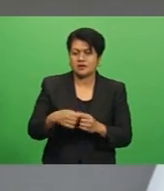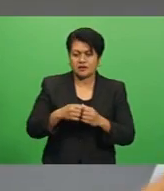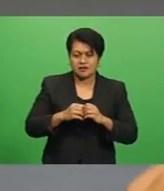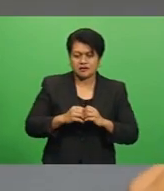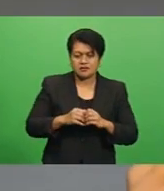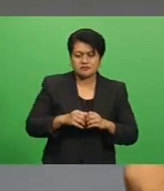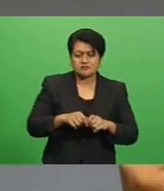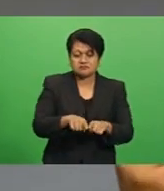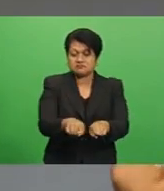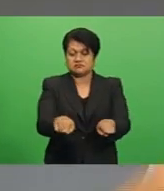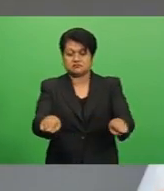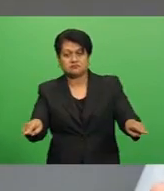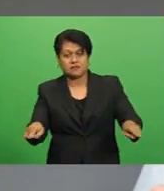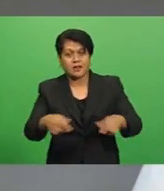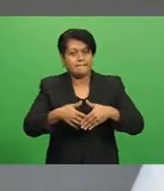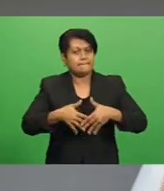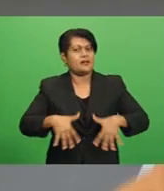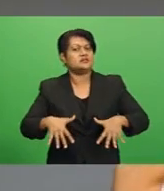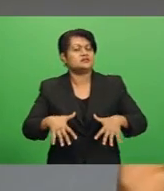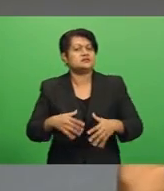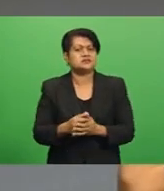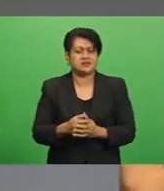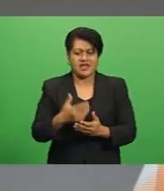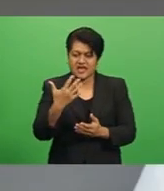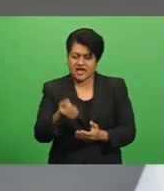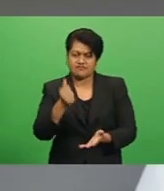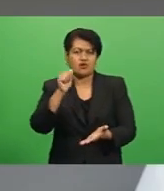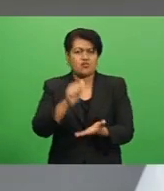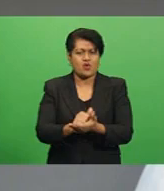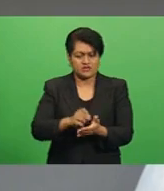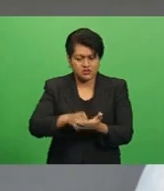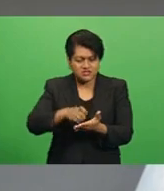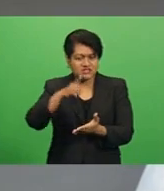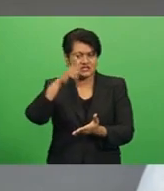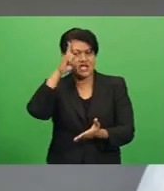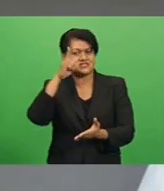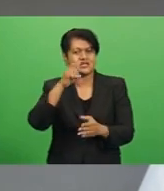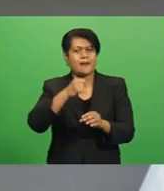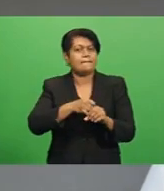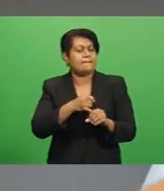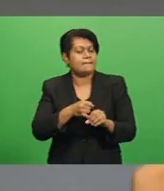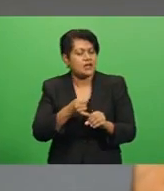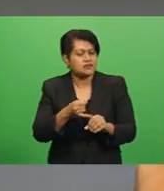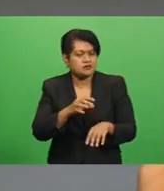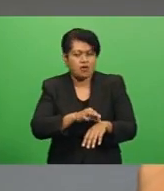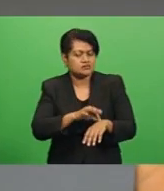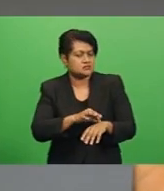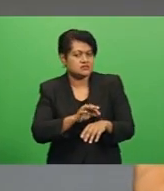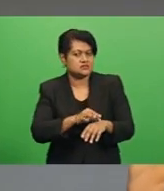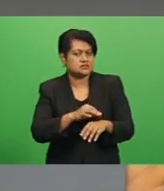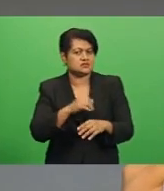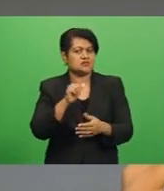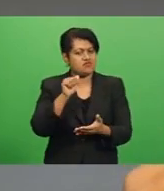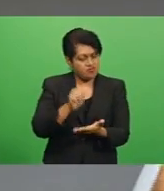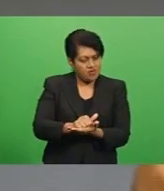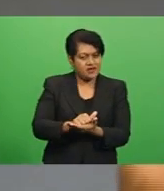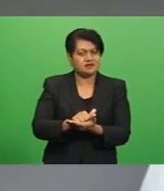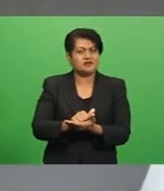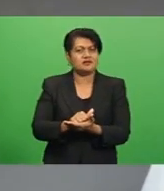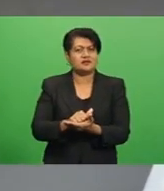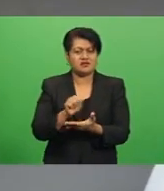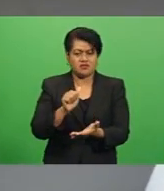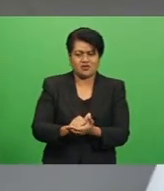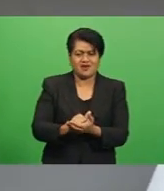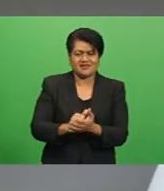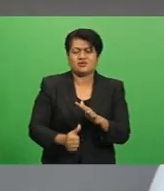sphere, to be able to enjoy the right to education, the right to medical treatment without stigmatization, the right to